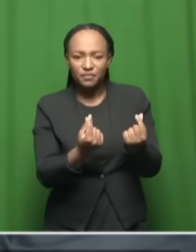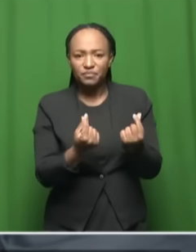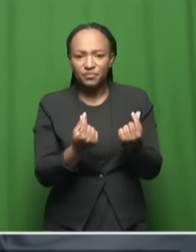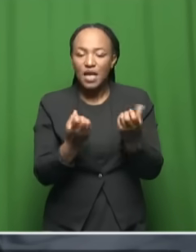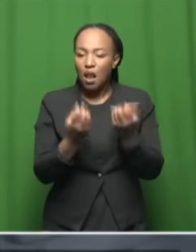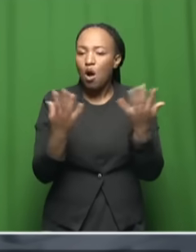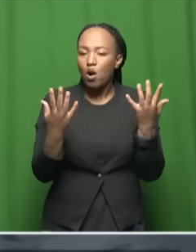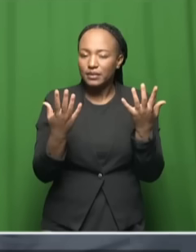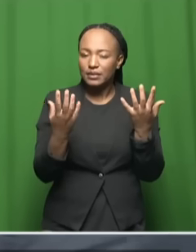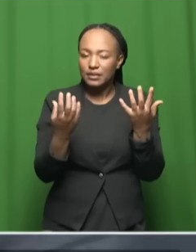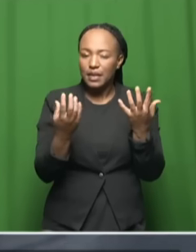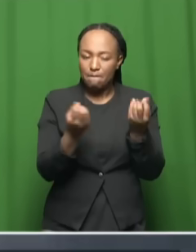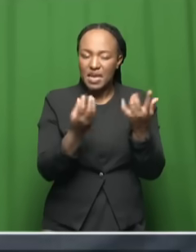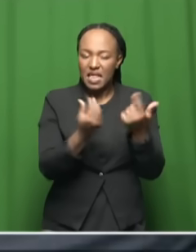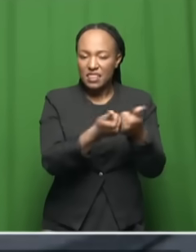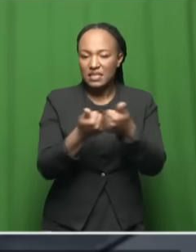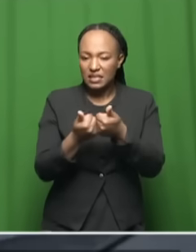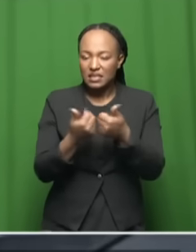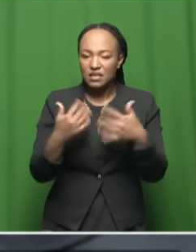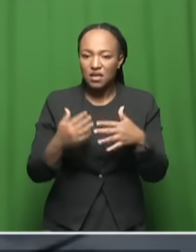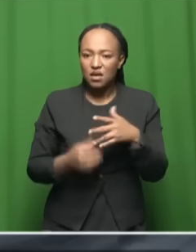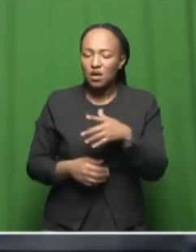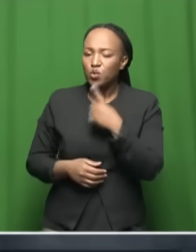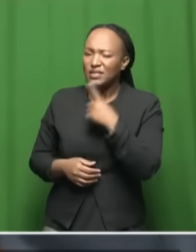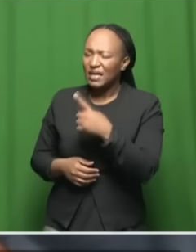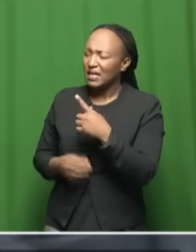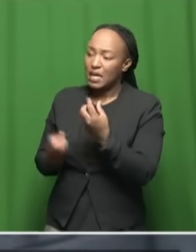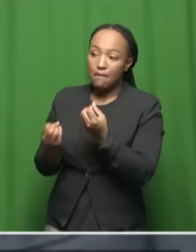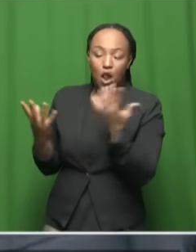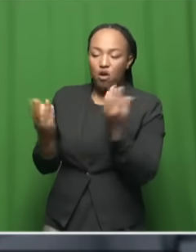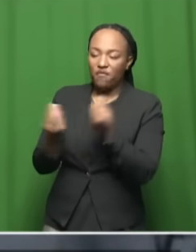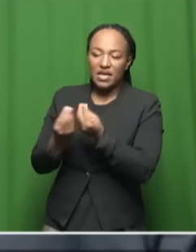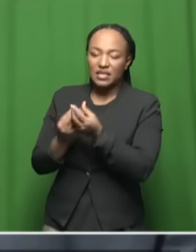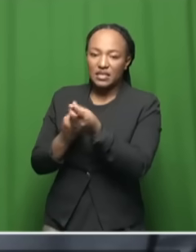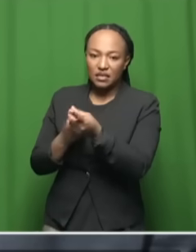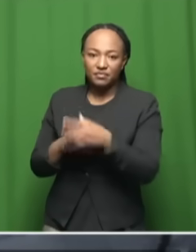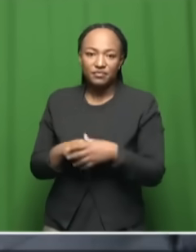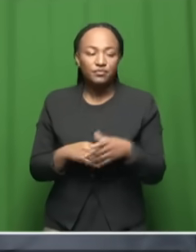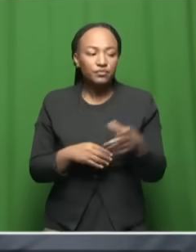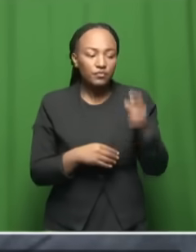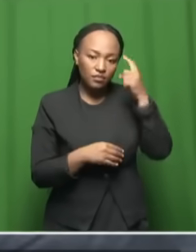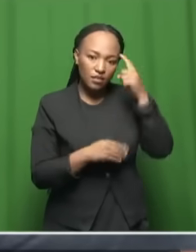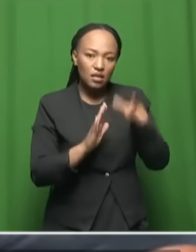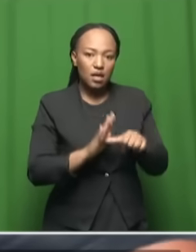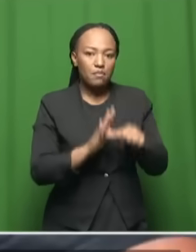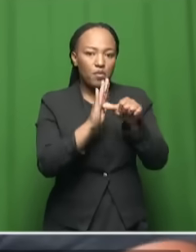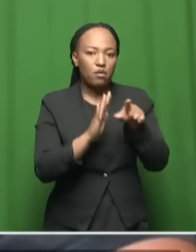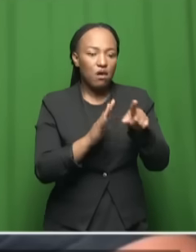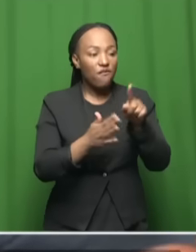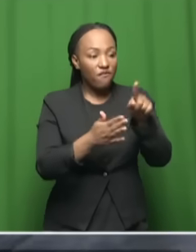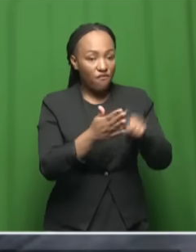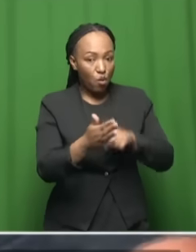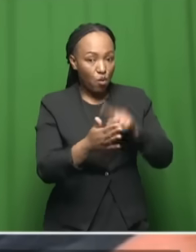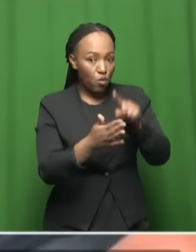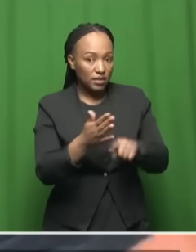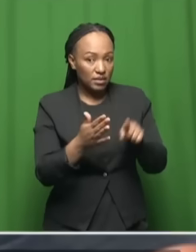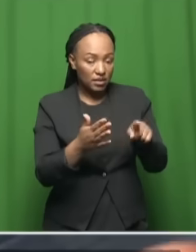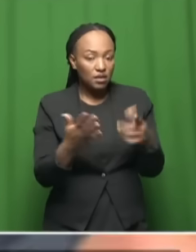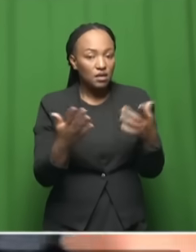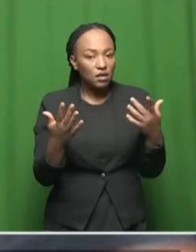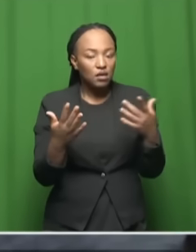stake. Yeah. If you say there's a lot at stake, what do you mean? Yeah, I think it's important that we vote and make it